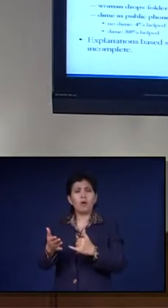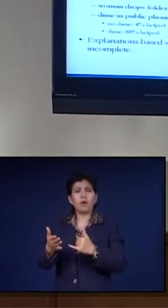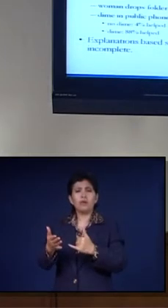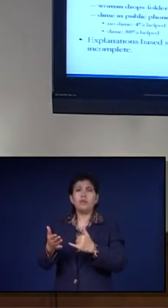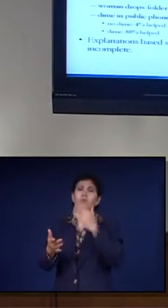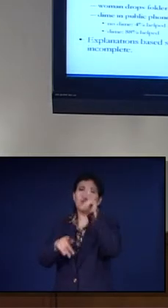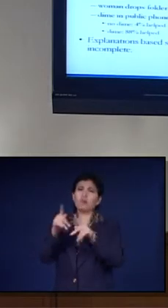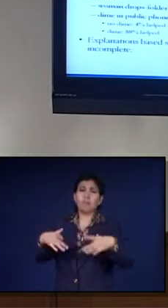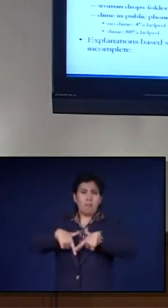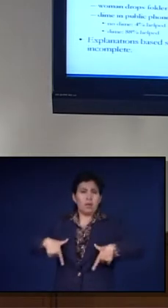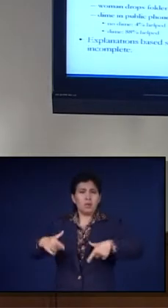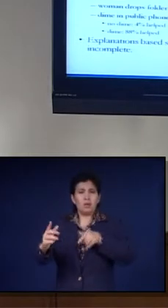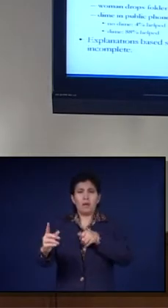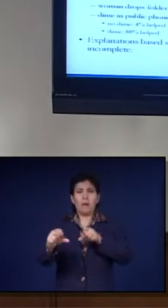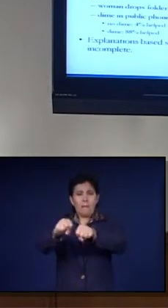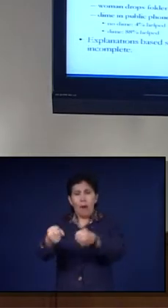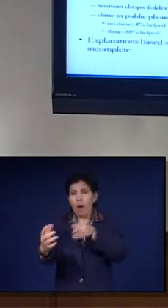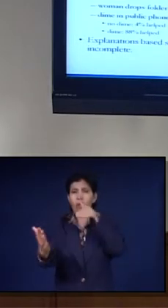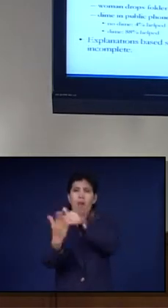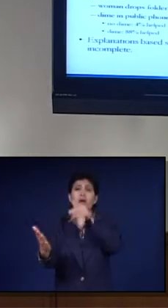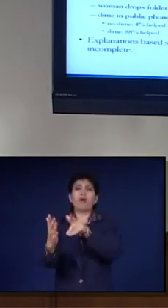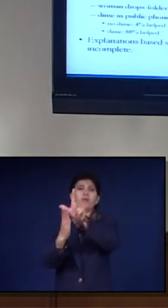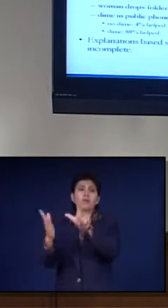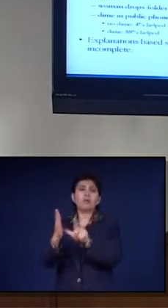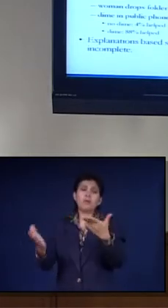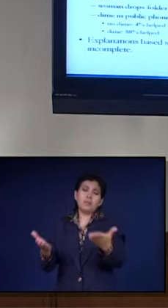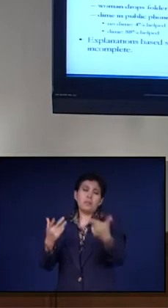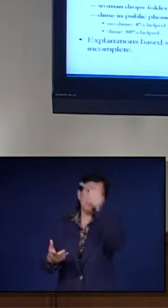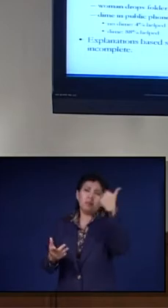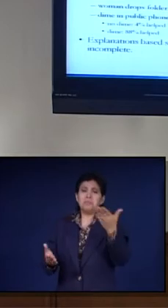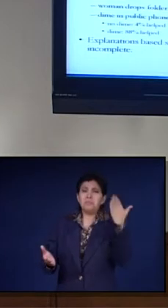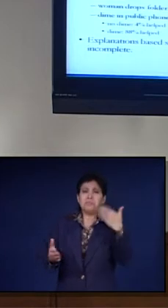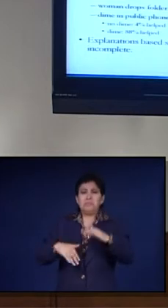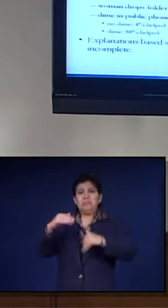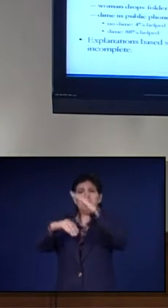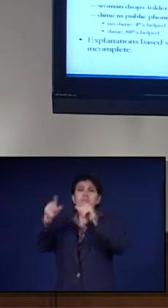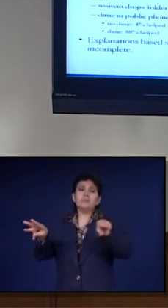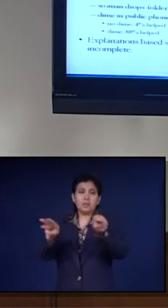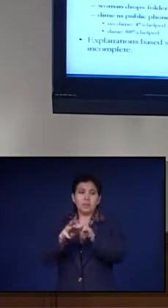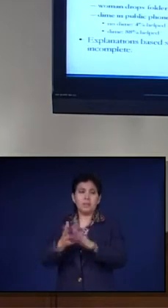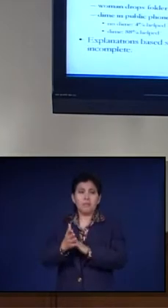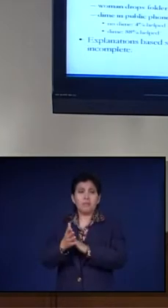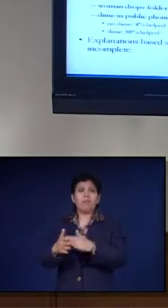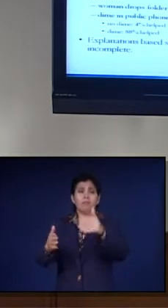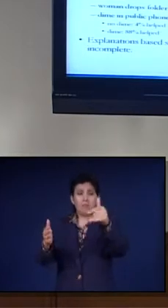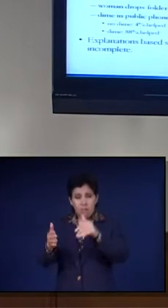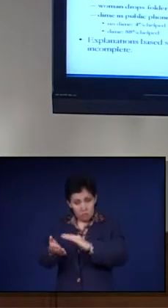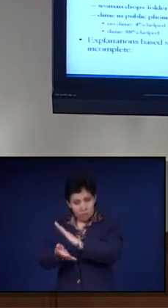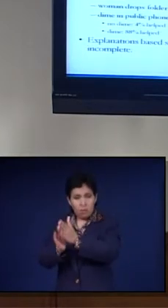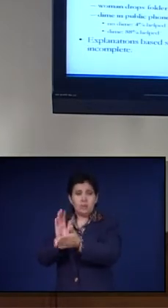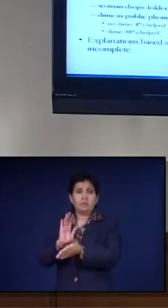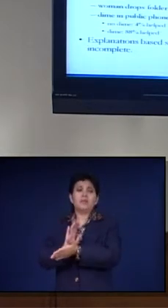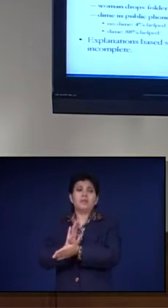law? Maybe because the person is living in a place where it is not safe at all, compared to the person who